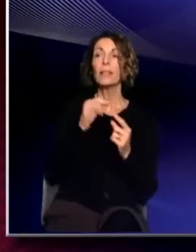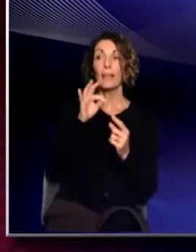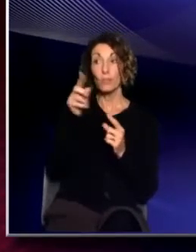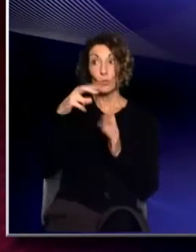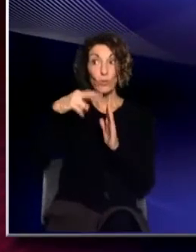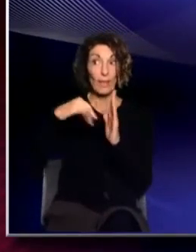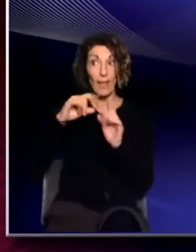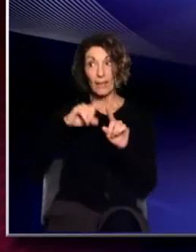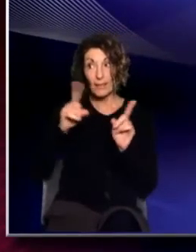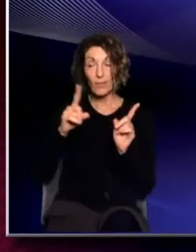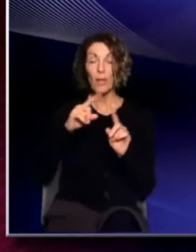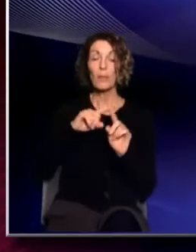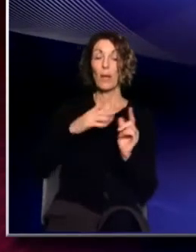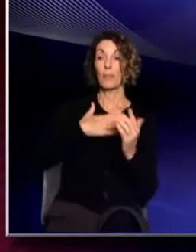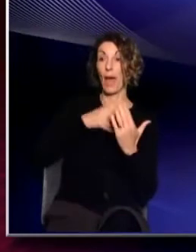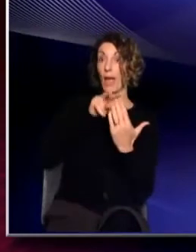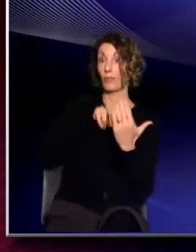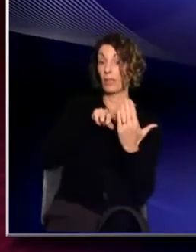this imposes